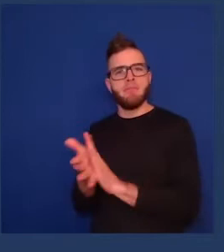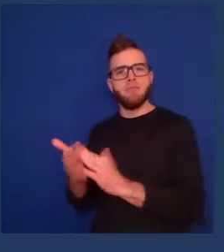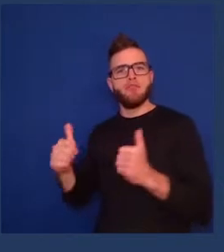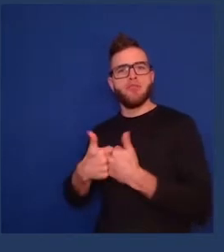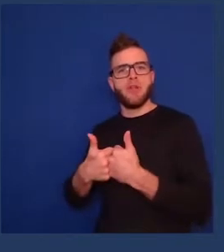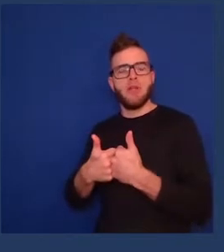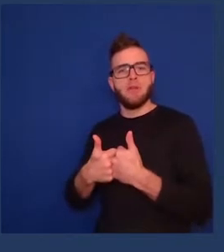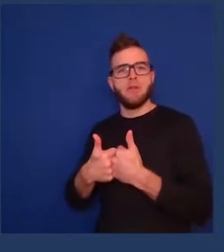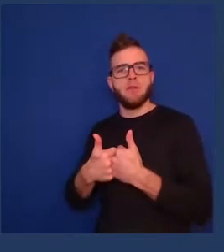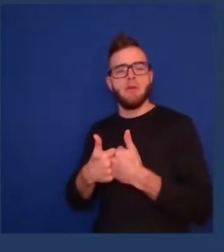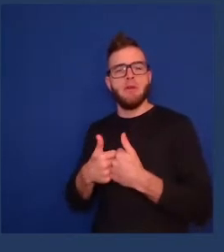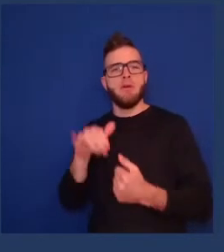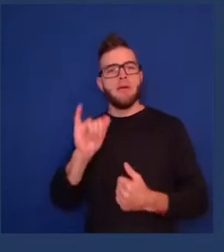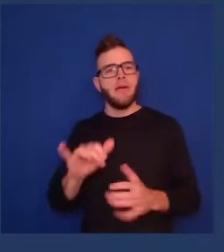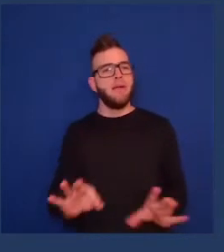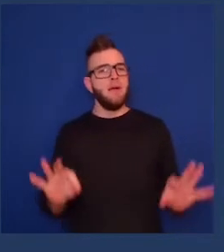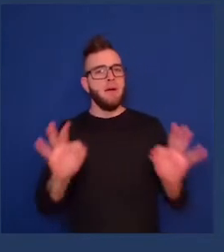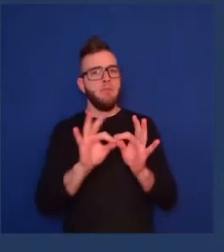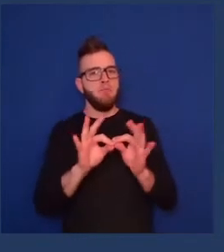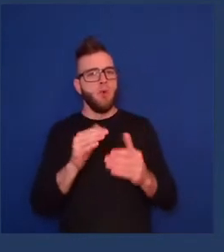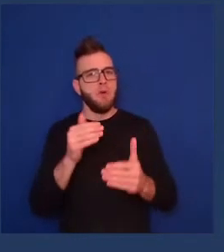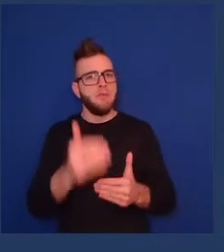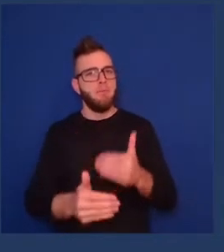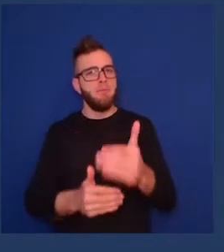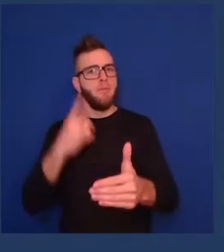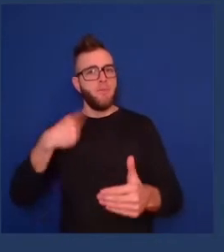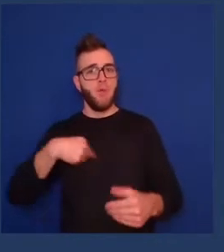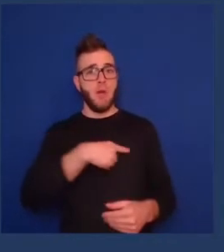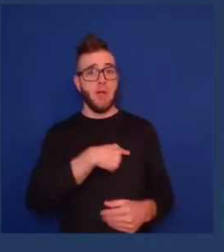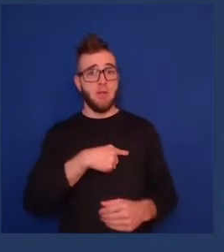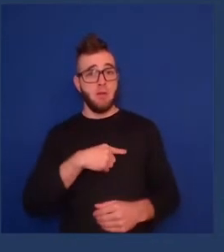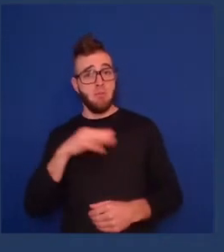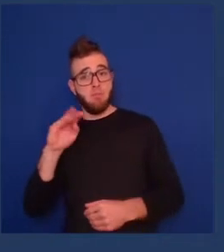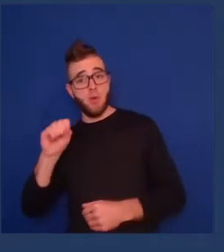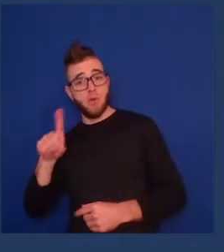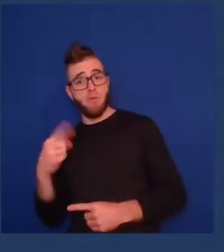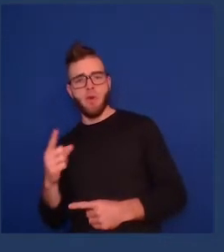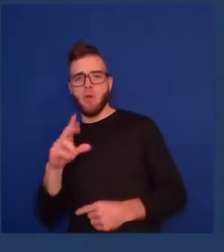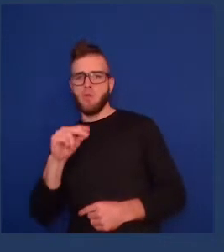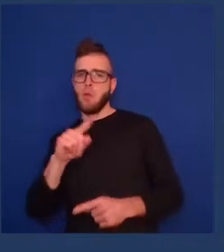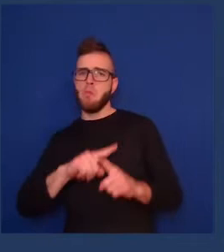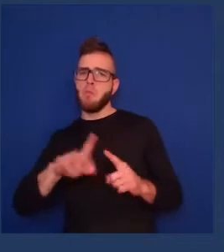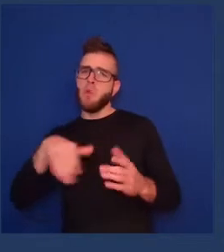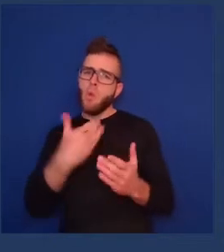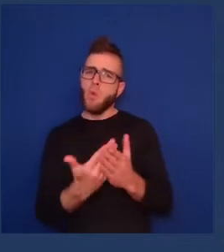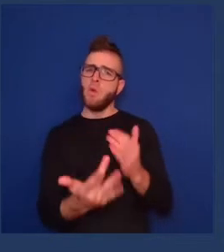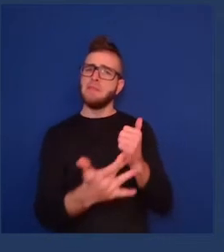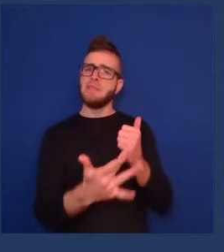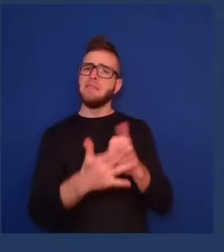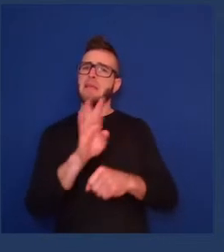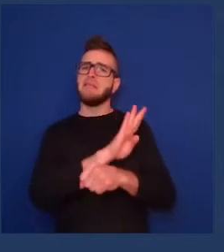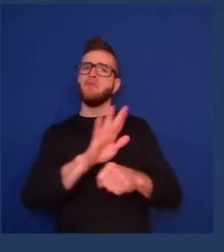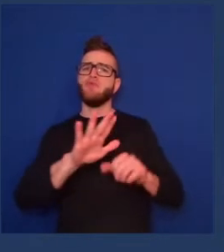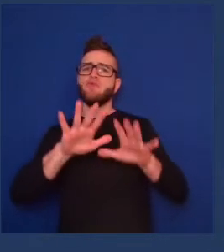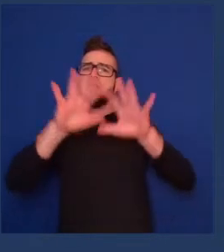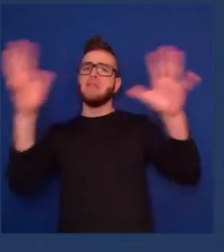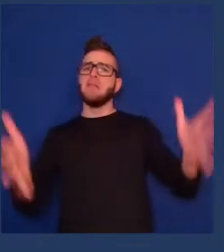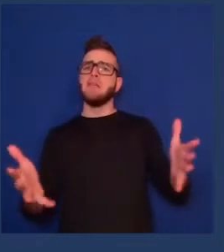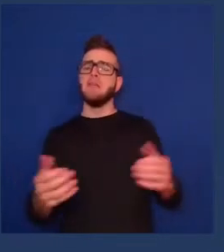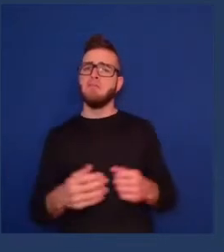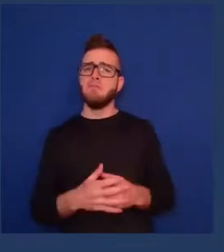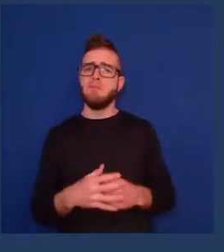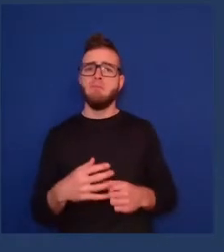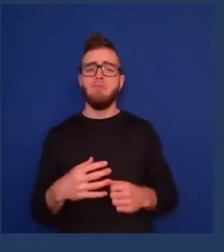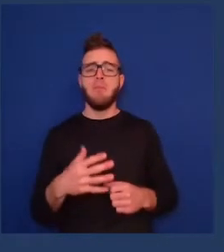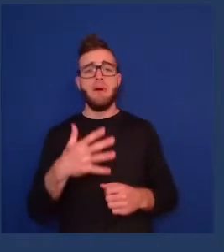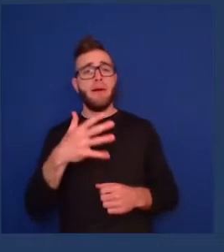people who are blind. And that was an incredibly important step for us, I think, not just at Microsoft, but for our entire industry. And when